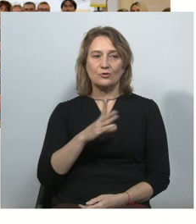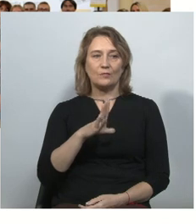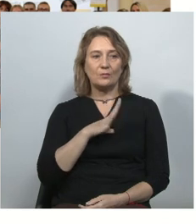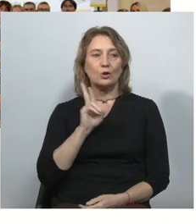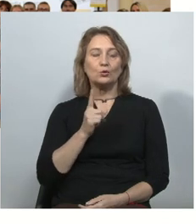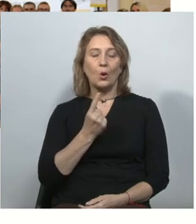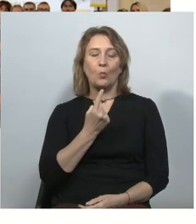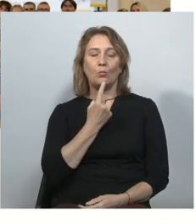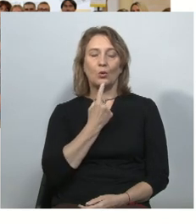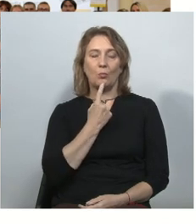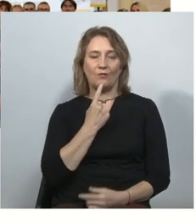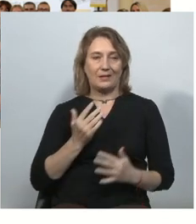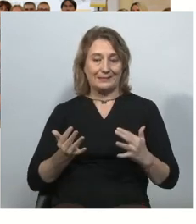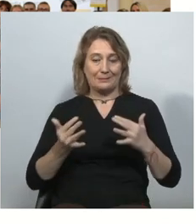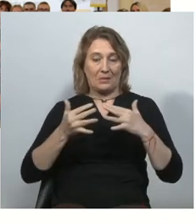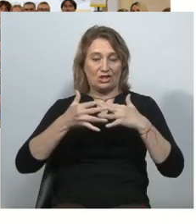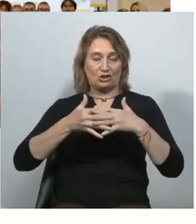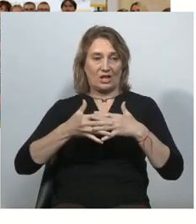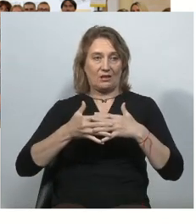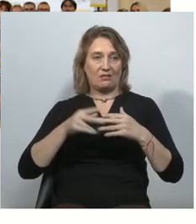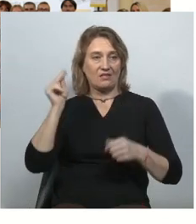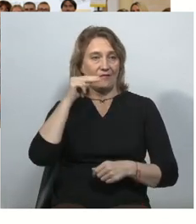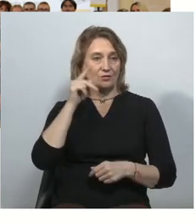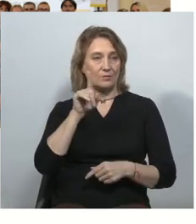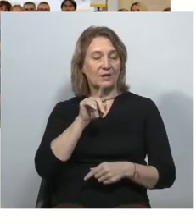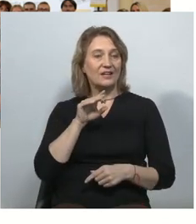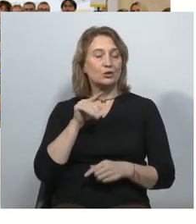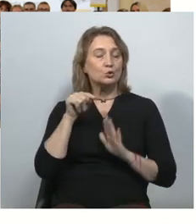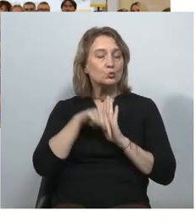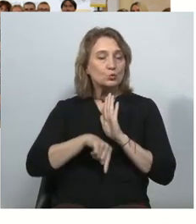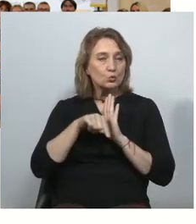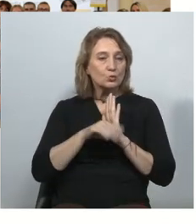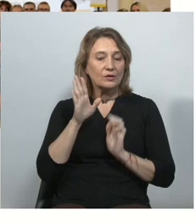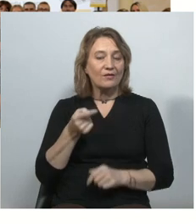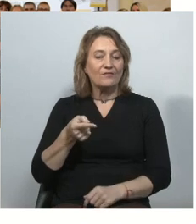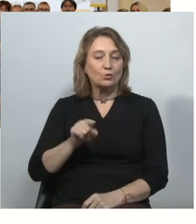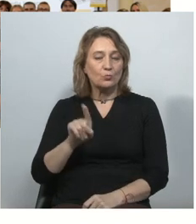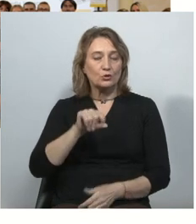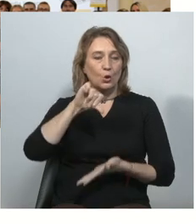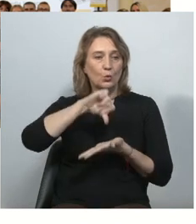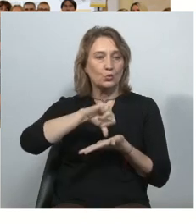So this is the first group of people who tried this blended education.